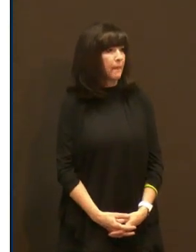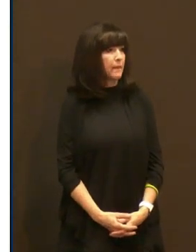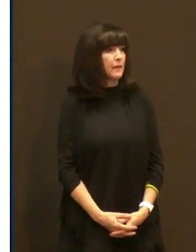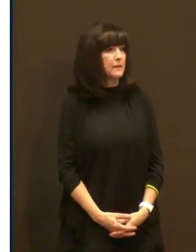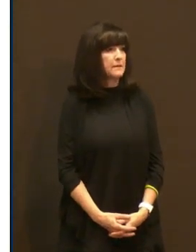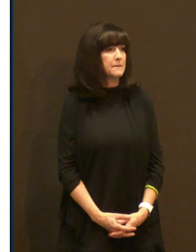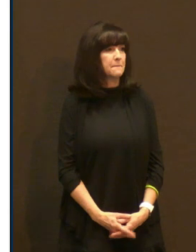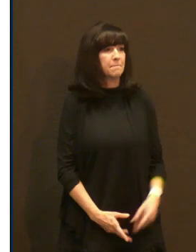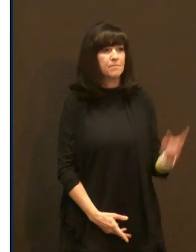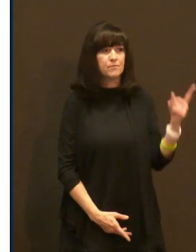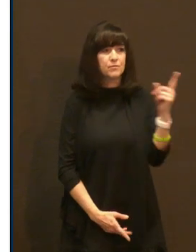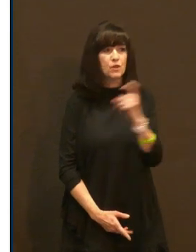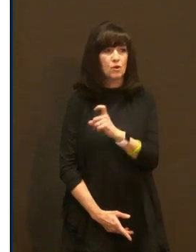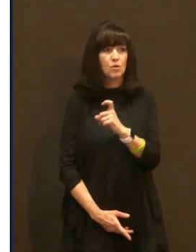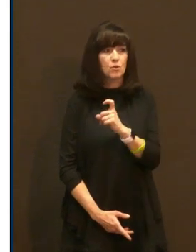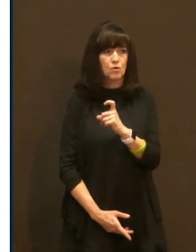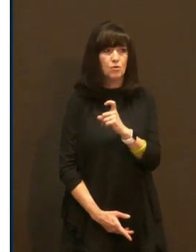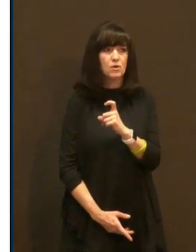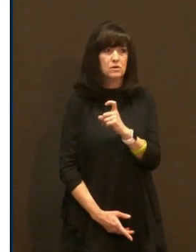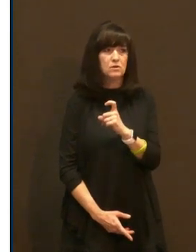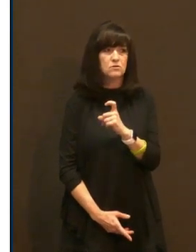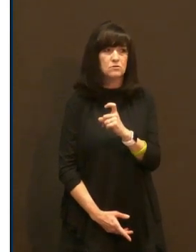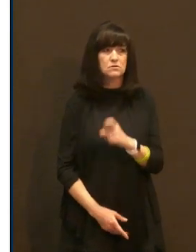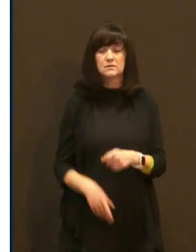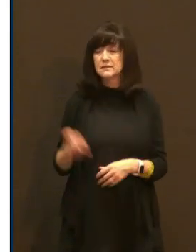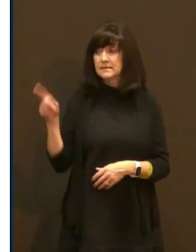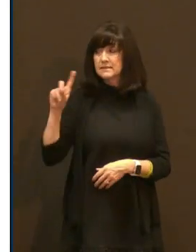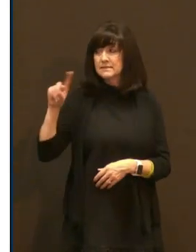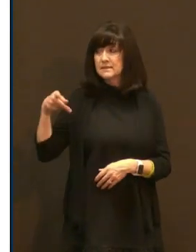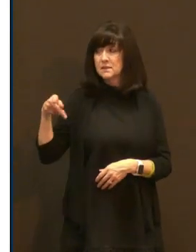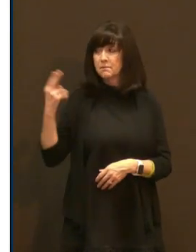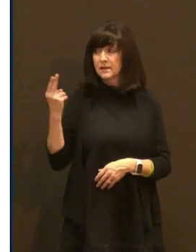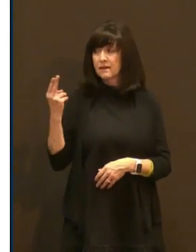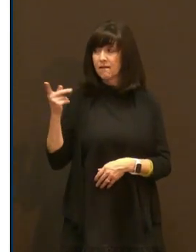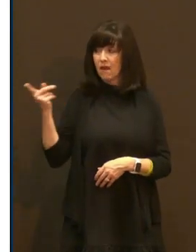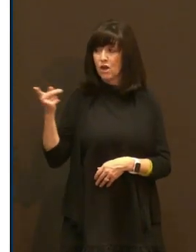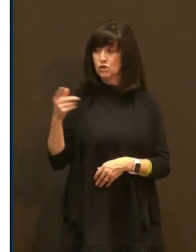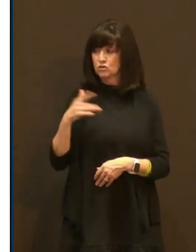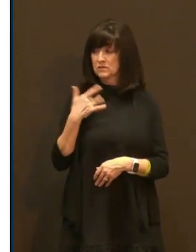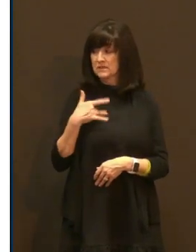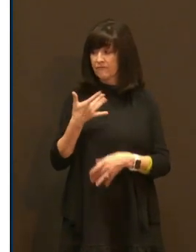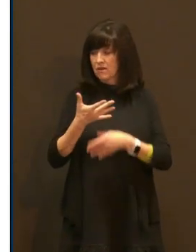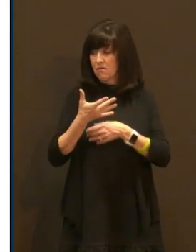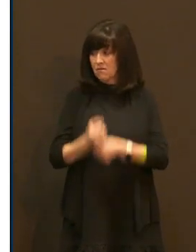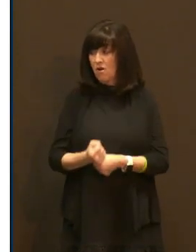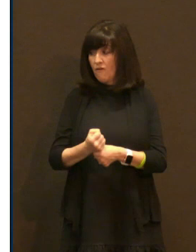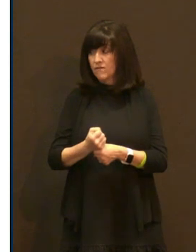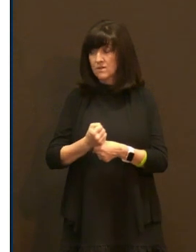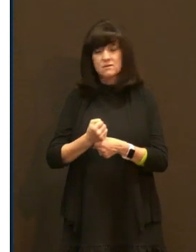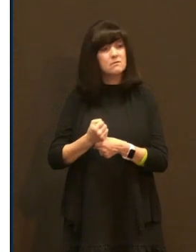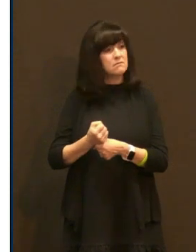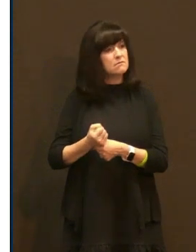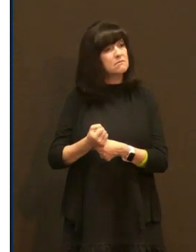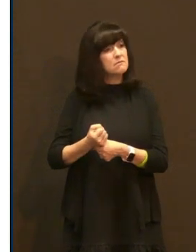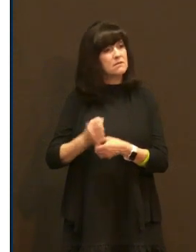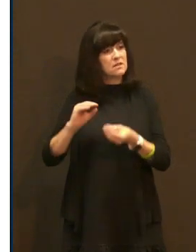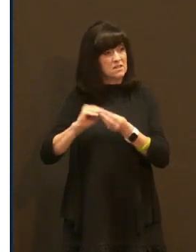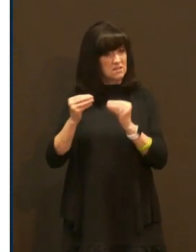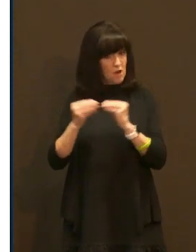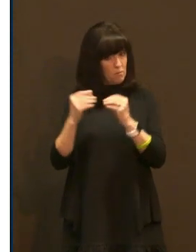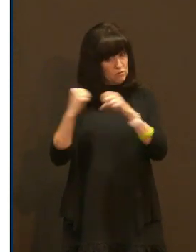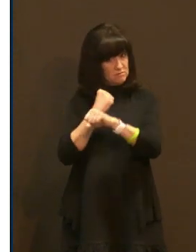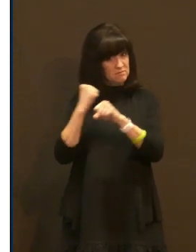How confident does DPH feel the accuracy of the virus-related death statistics are? That's from the Delaware Public